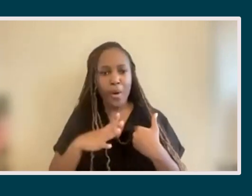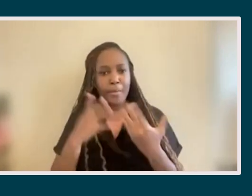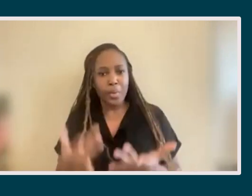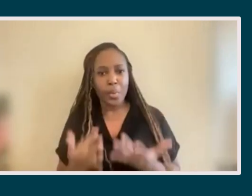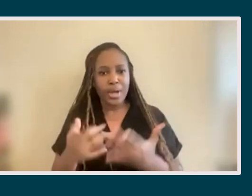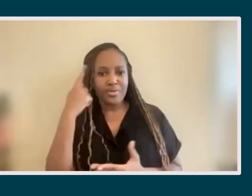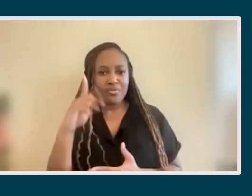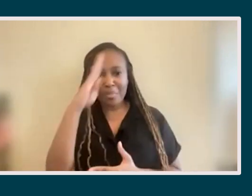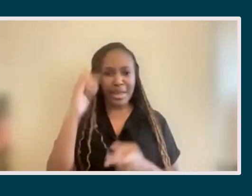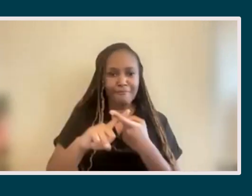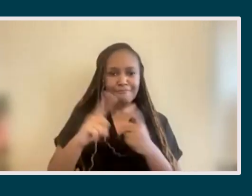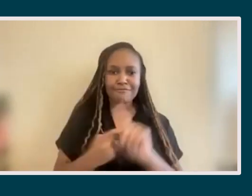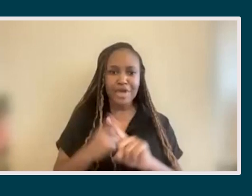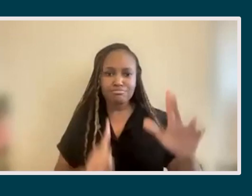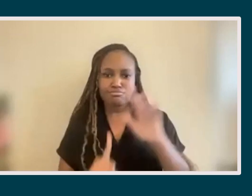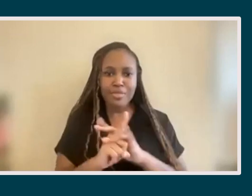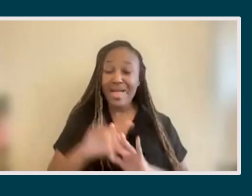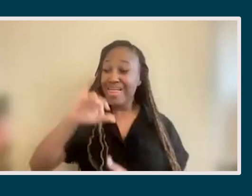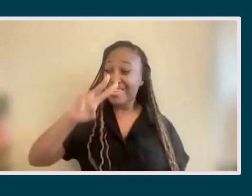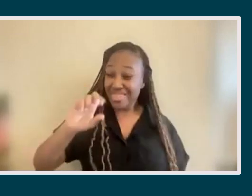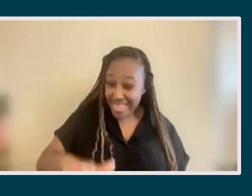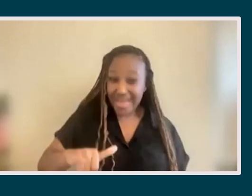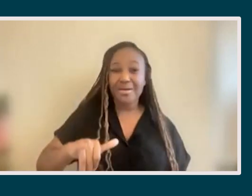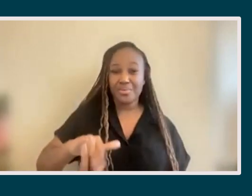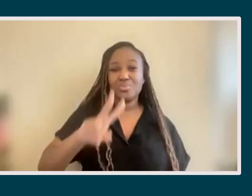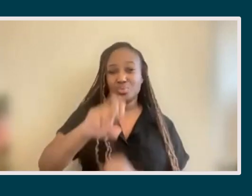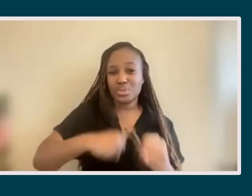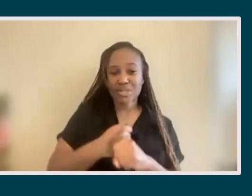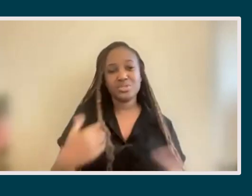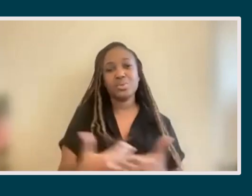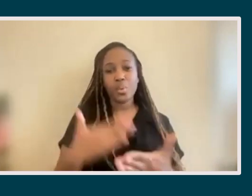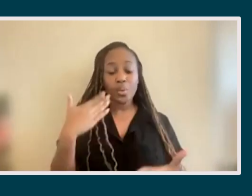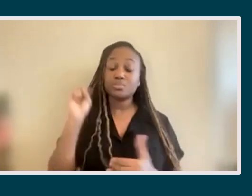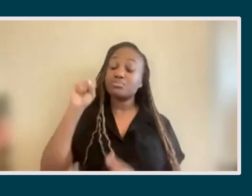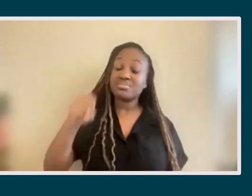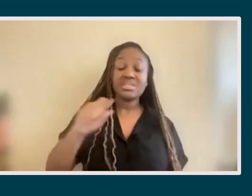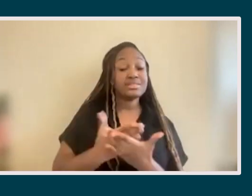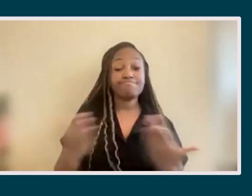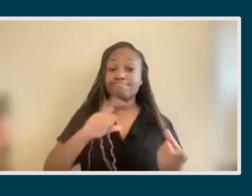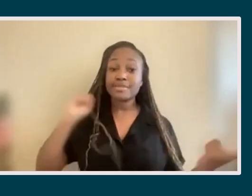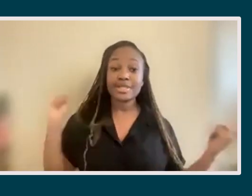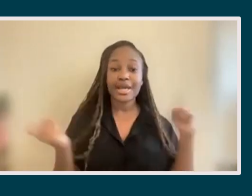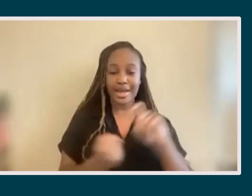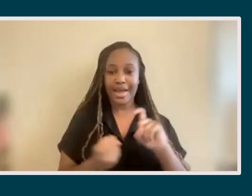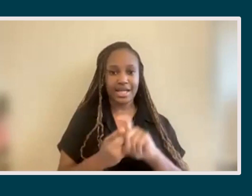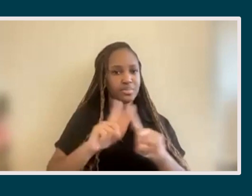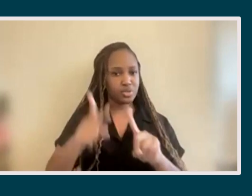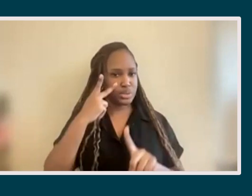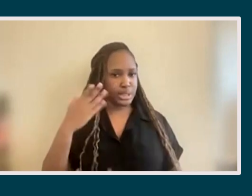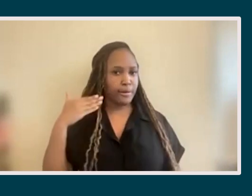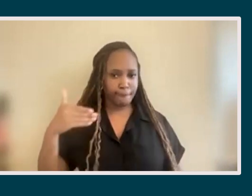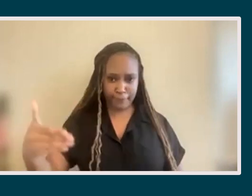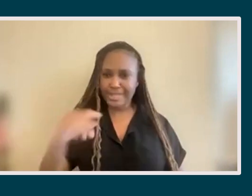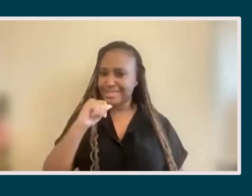ago. So yes, things have changed, but you also see, and it's a lot of remnants. It's not oh,